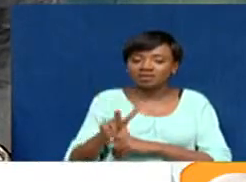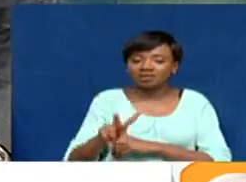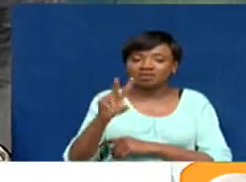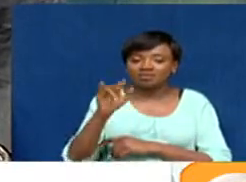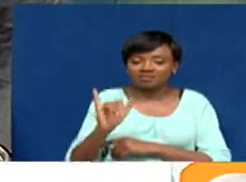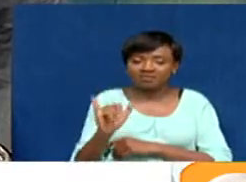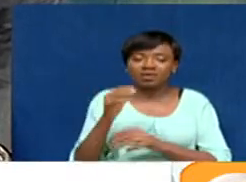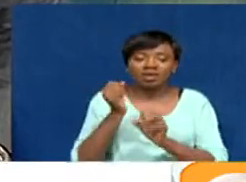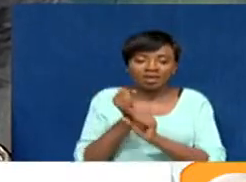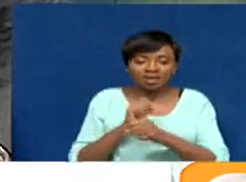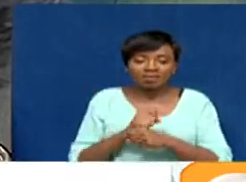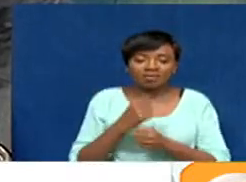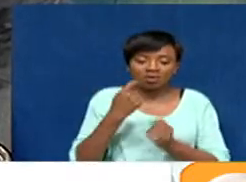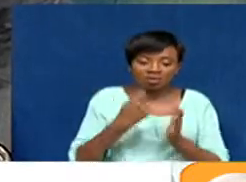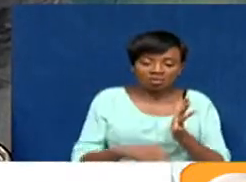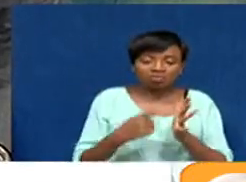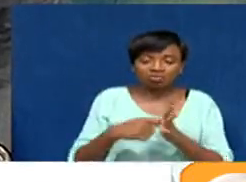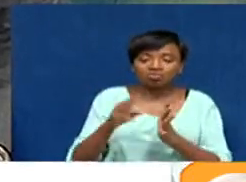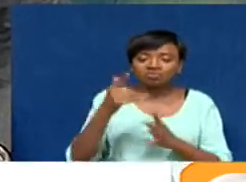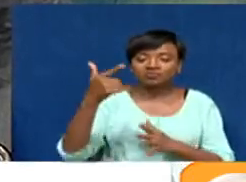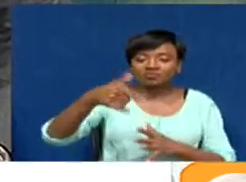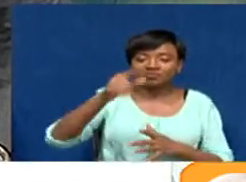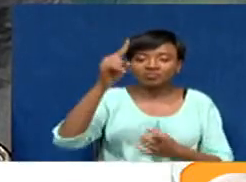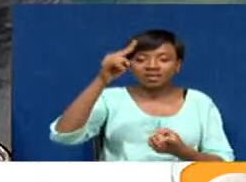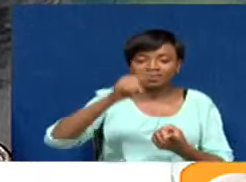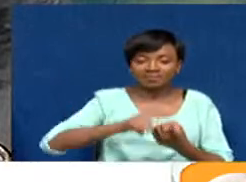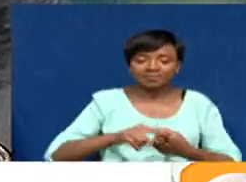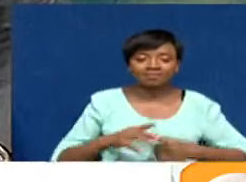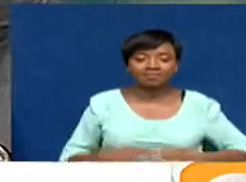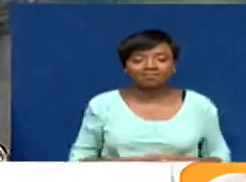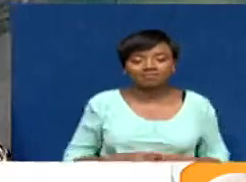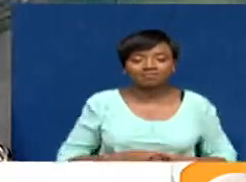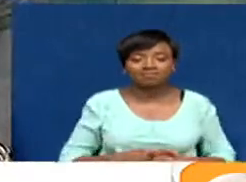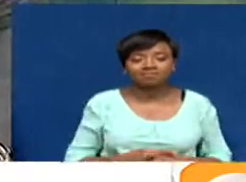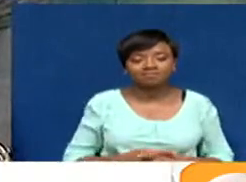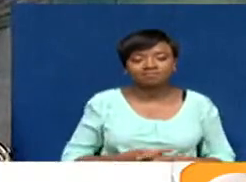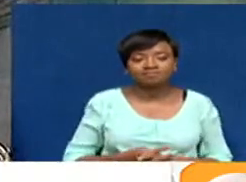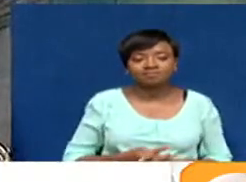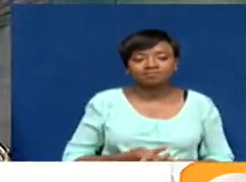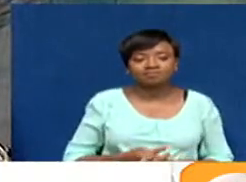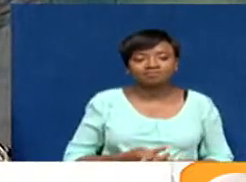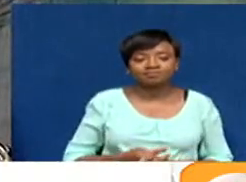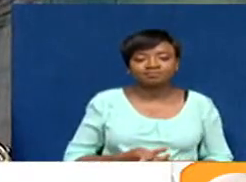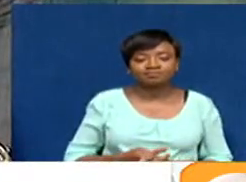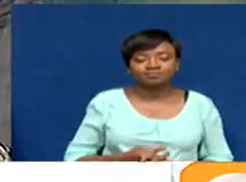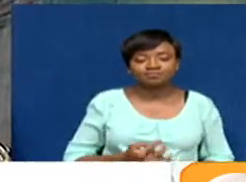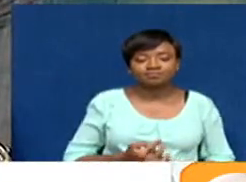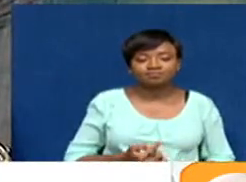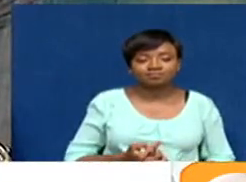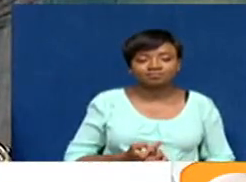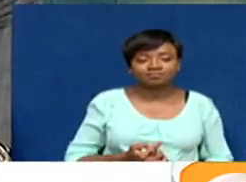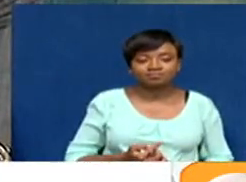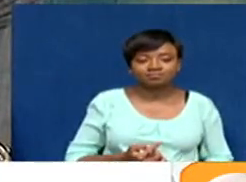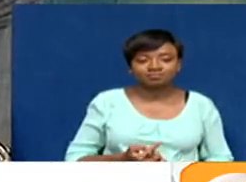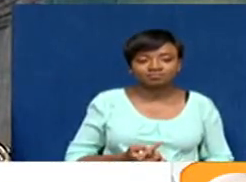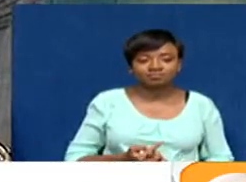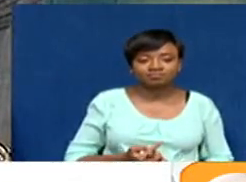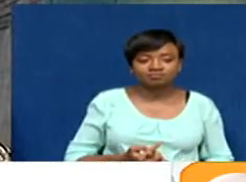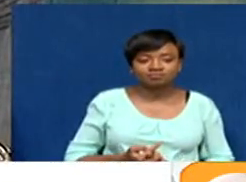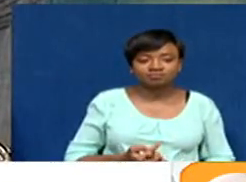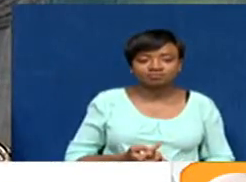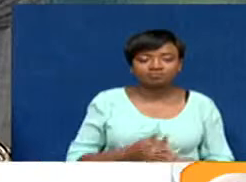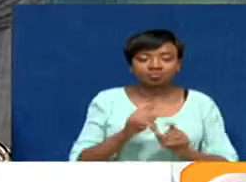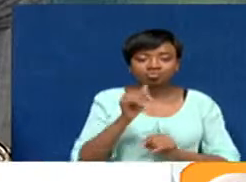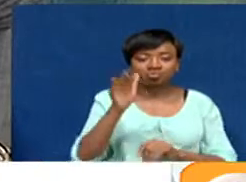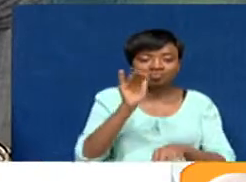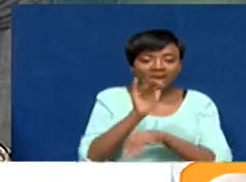fuel more expensive than some of our neighbors? They also want to know who authorized them to spend the